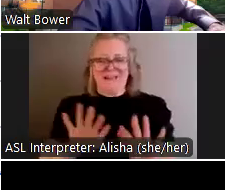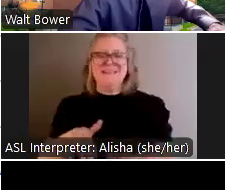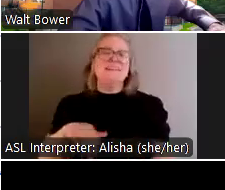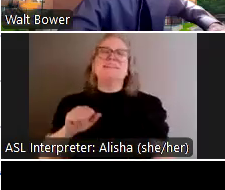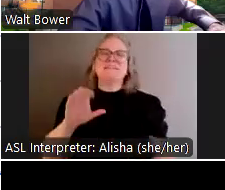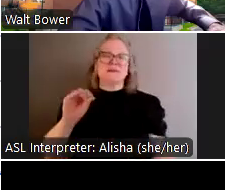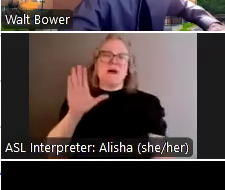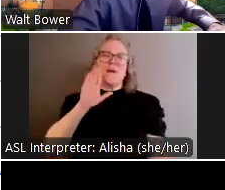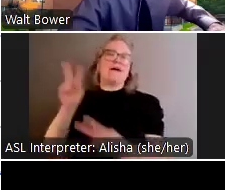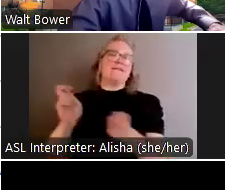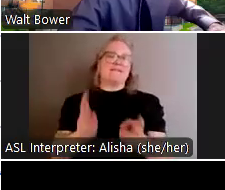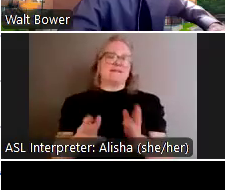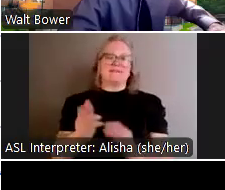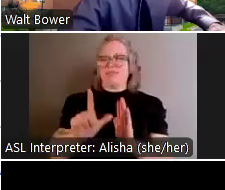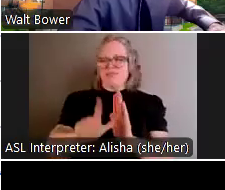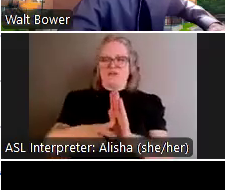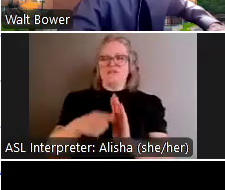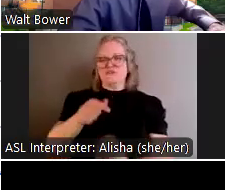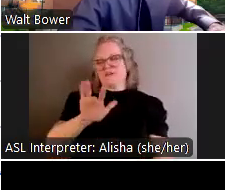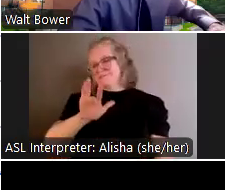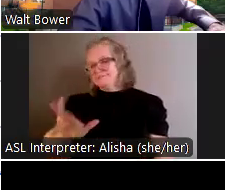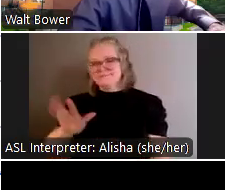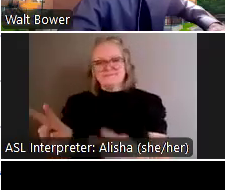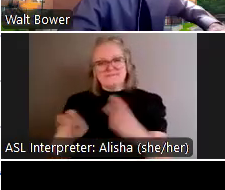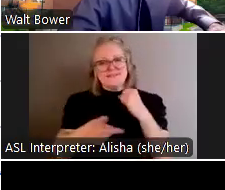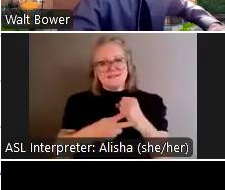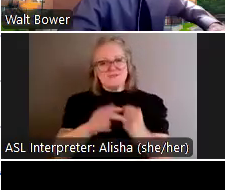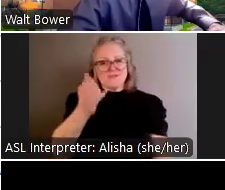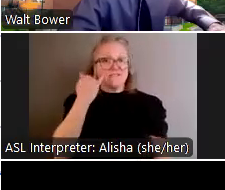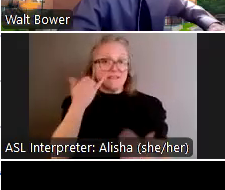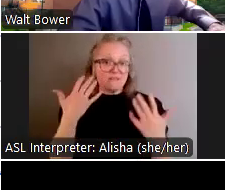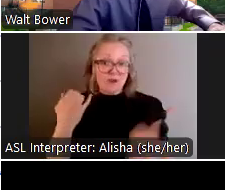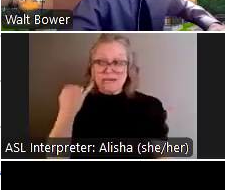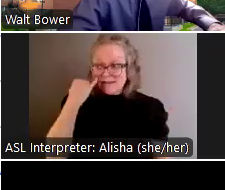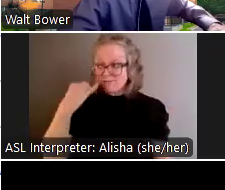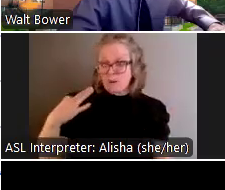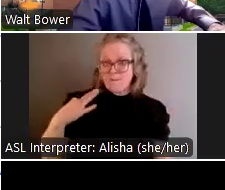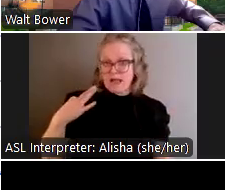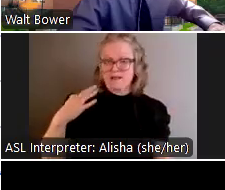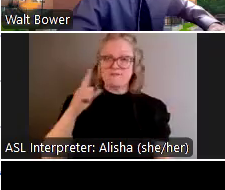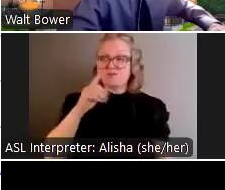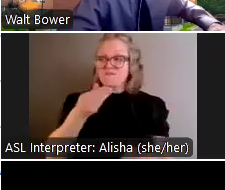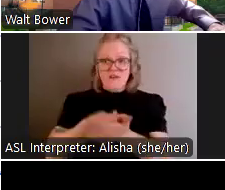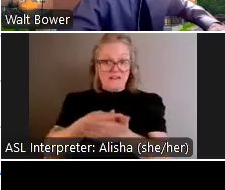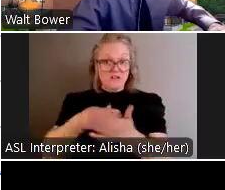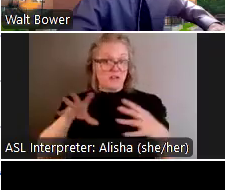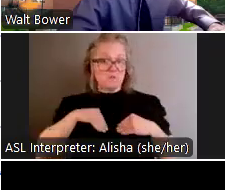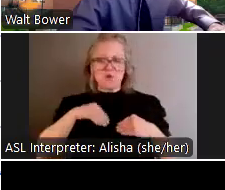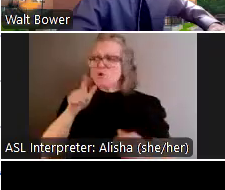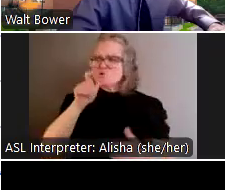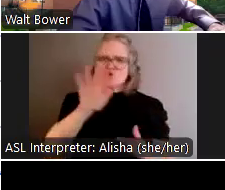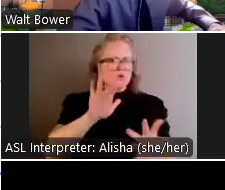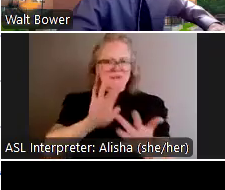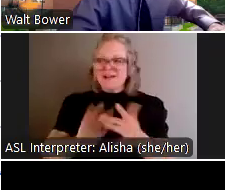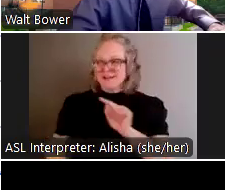can grab it out of the chat if you want. And then if you're applying for that financial eligibility, who you can contact to do